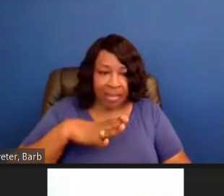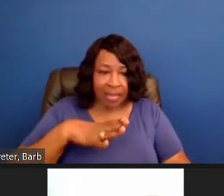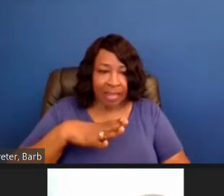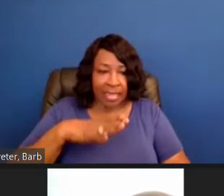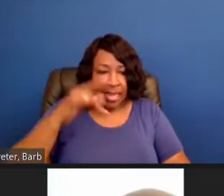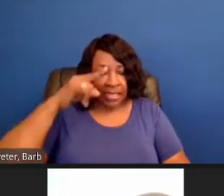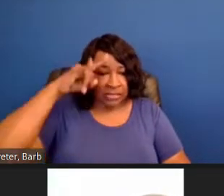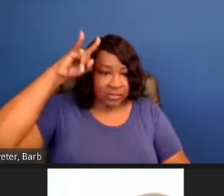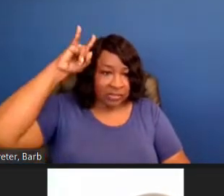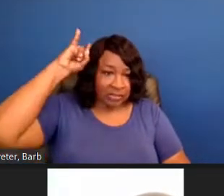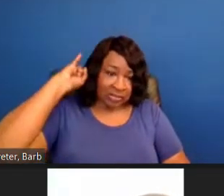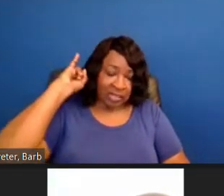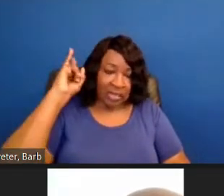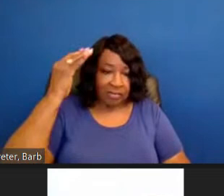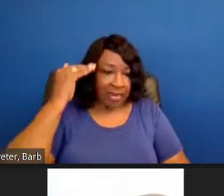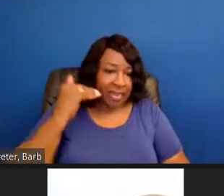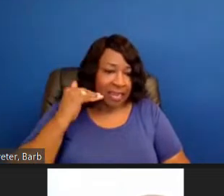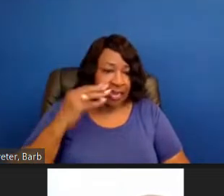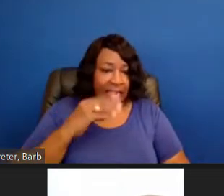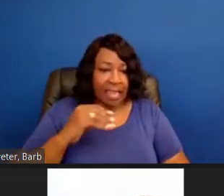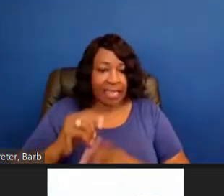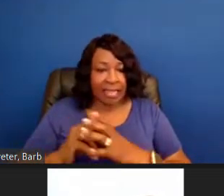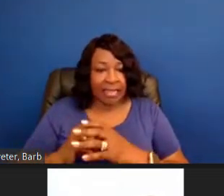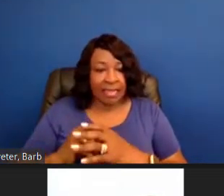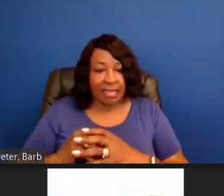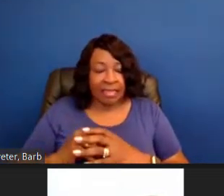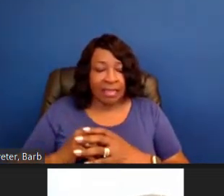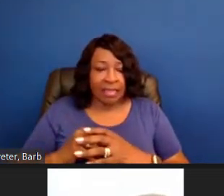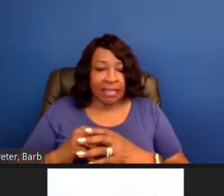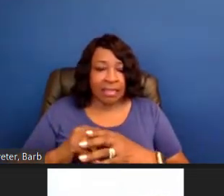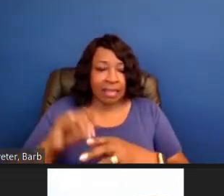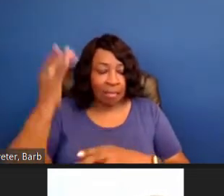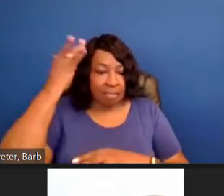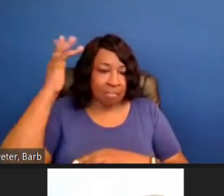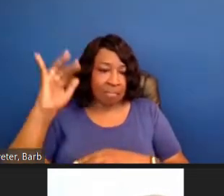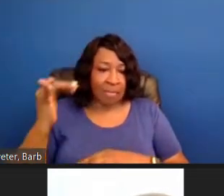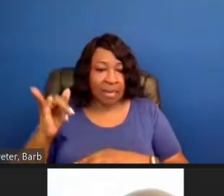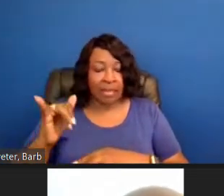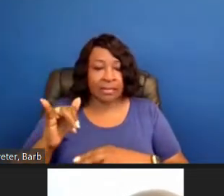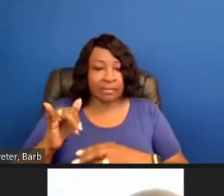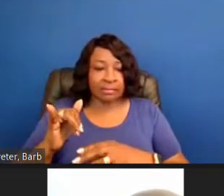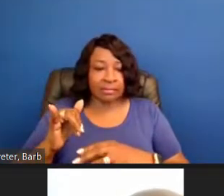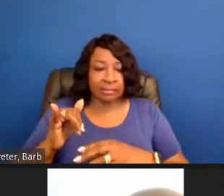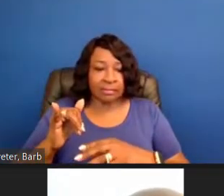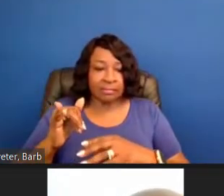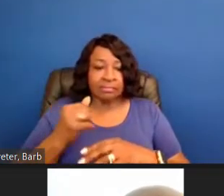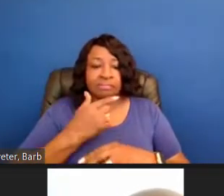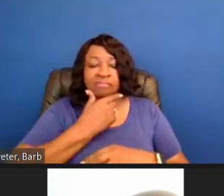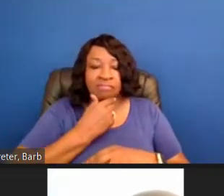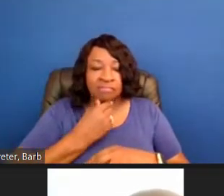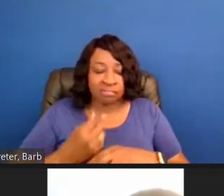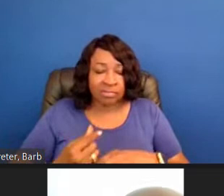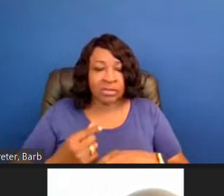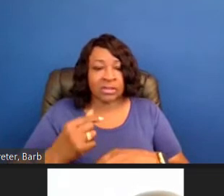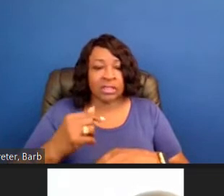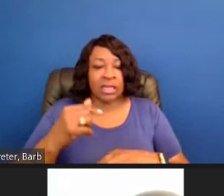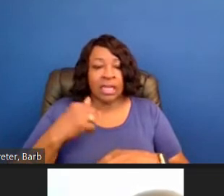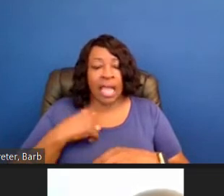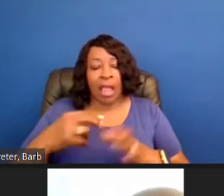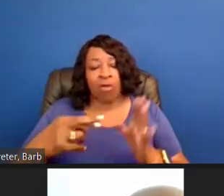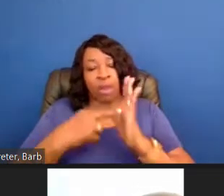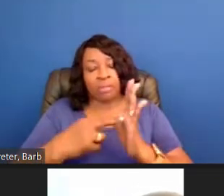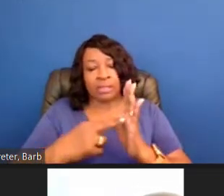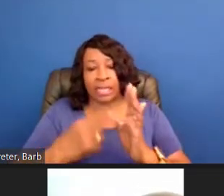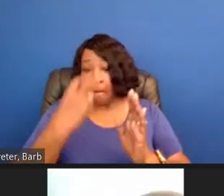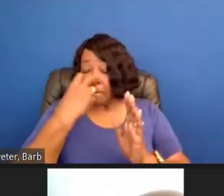head and a blondish brown goatee with dark brown eyes. I'm representing the blind ridership of the Chicagoland area